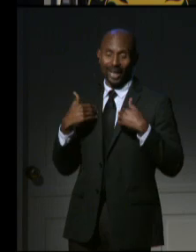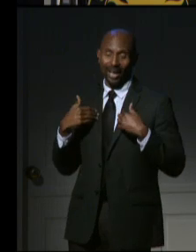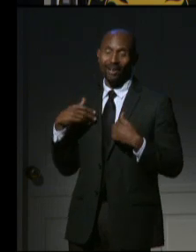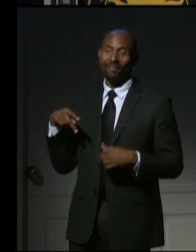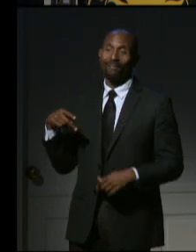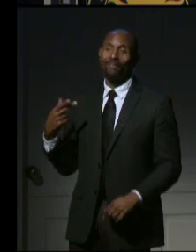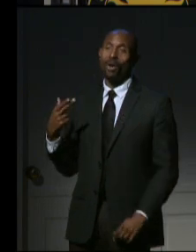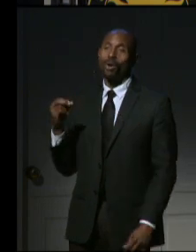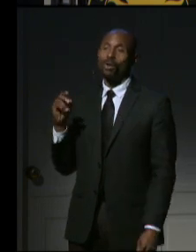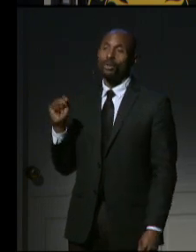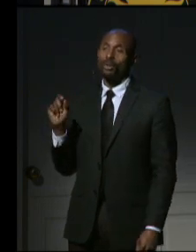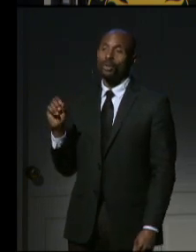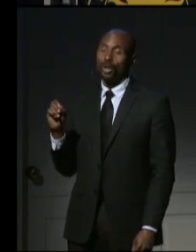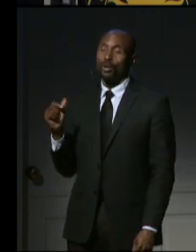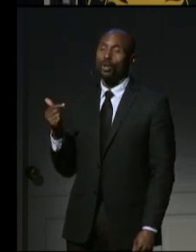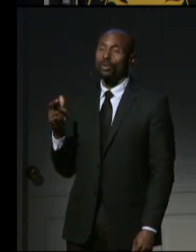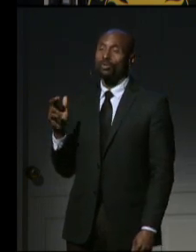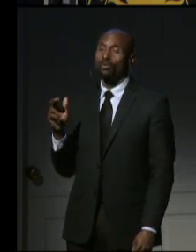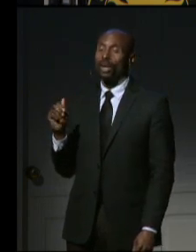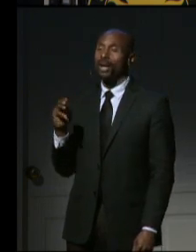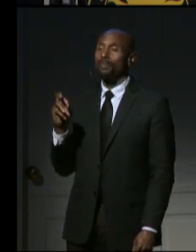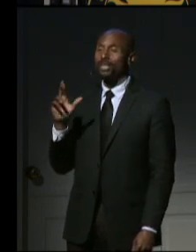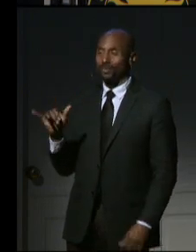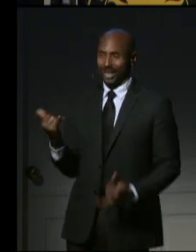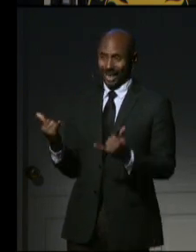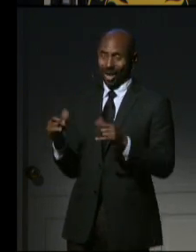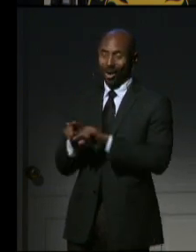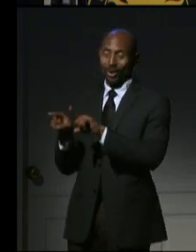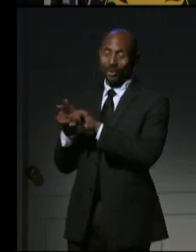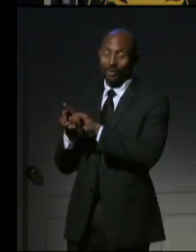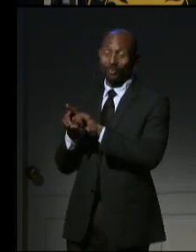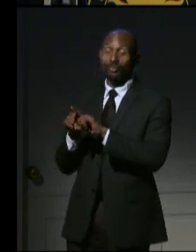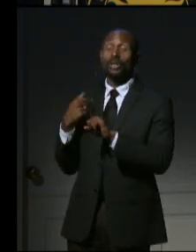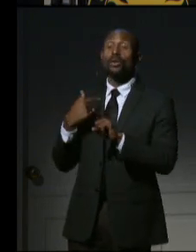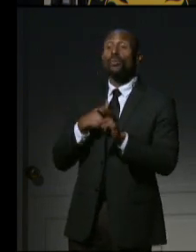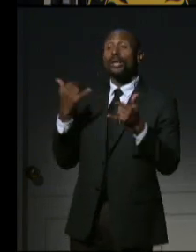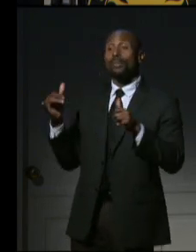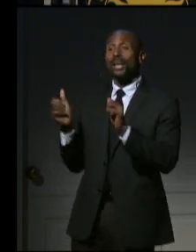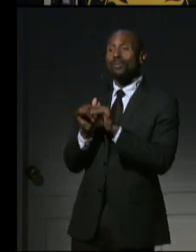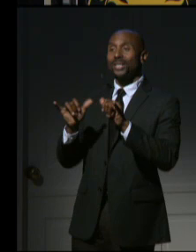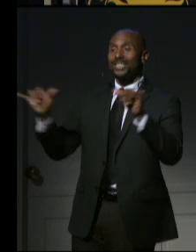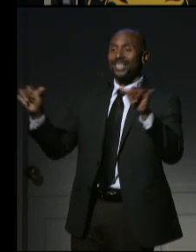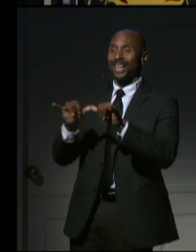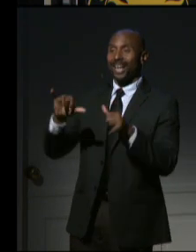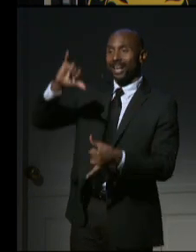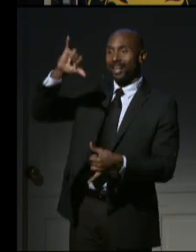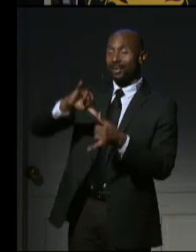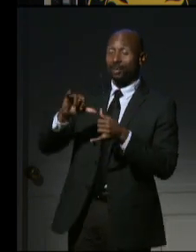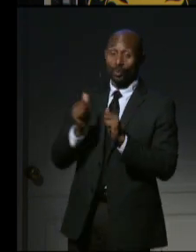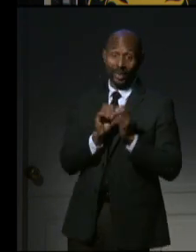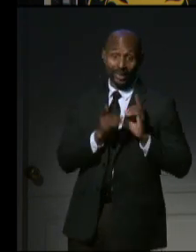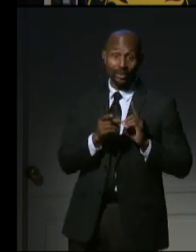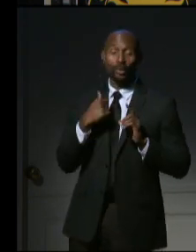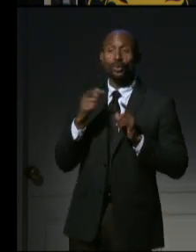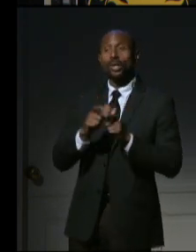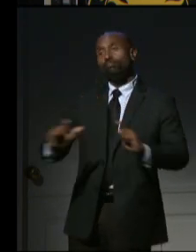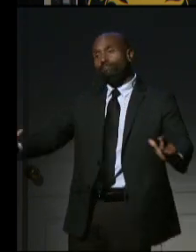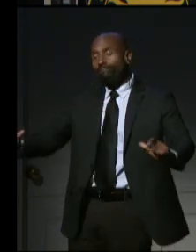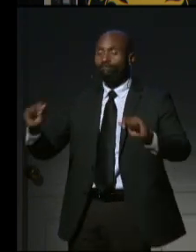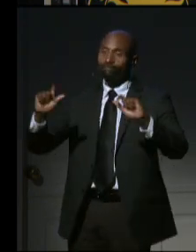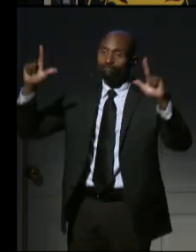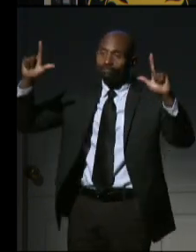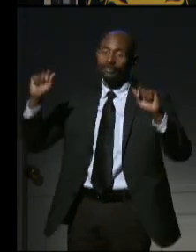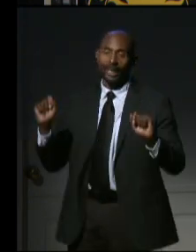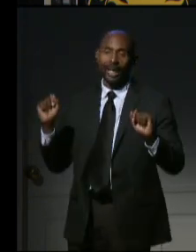And we play with scale. You know, it's really awesome that when you have digital, you can make things big and you can explore them. But at the end of all our interactives,